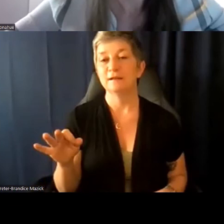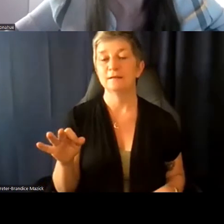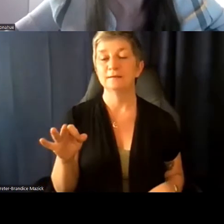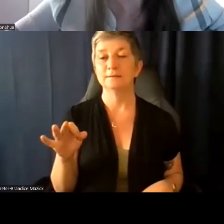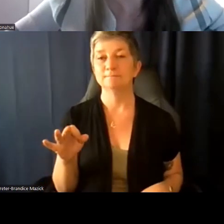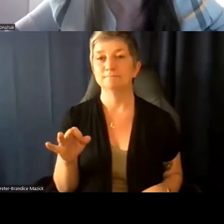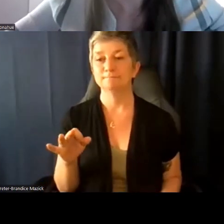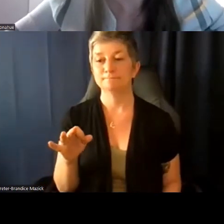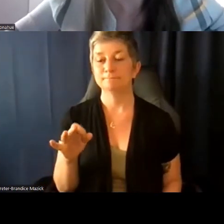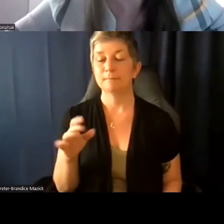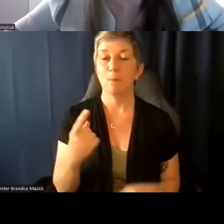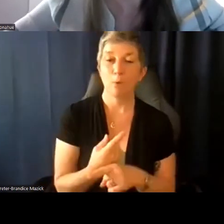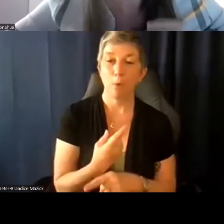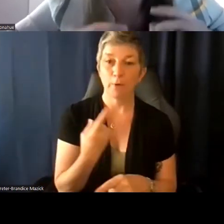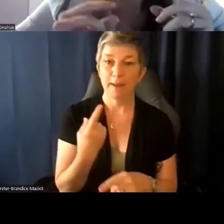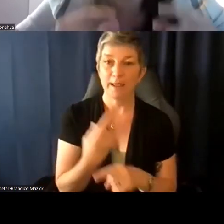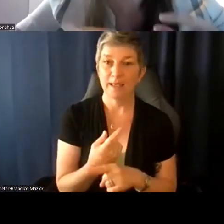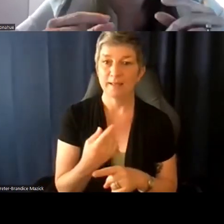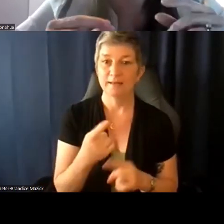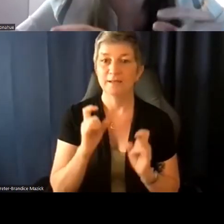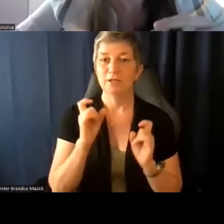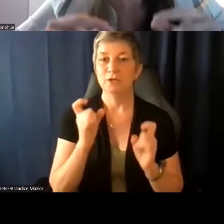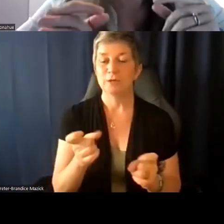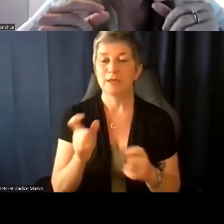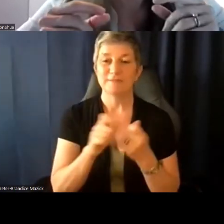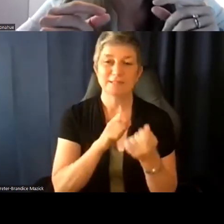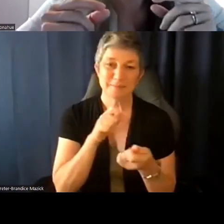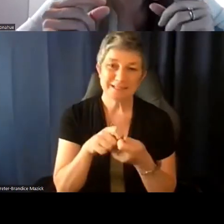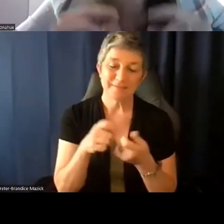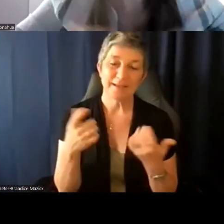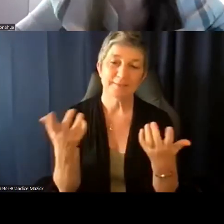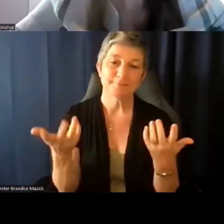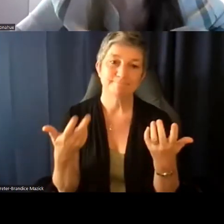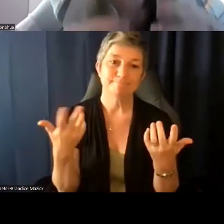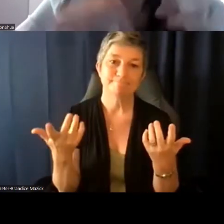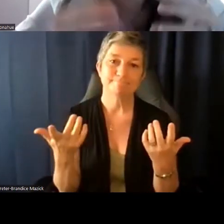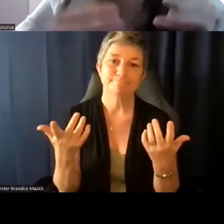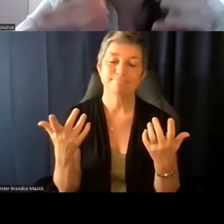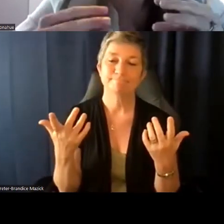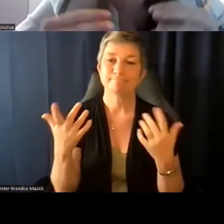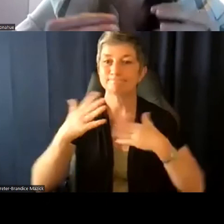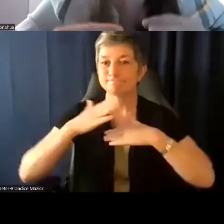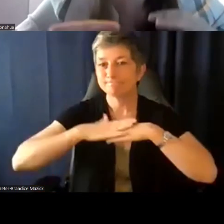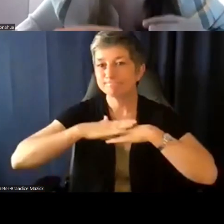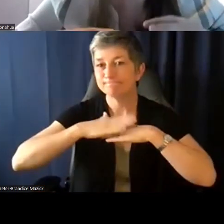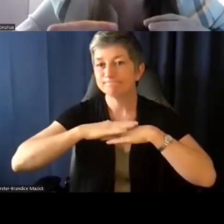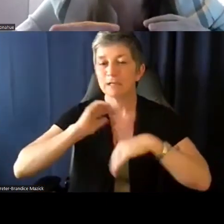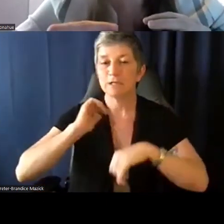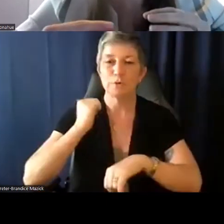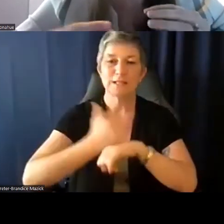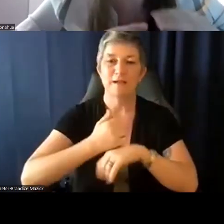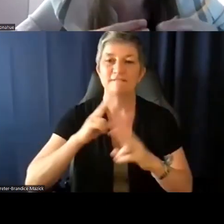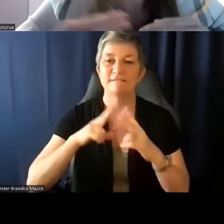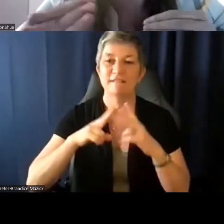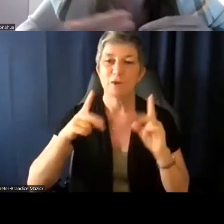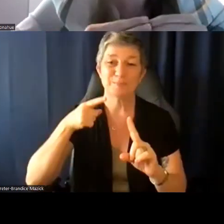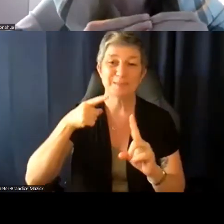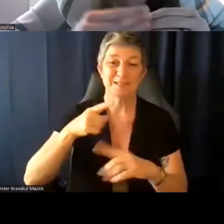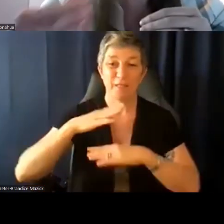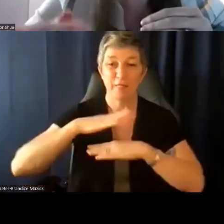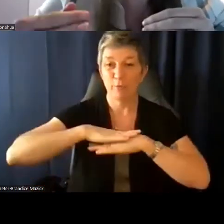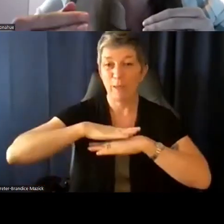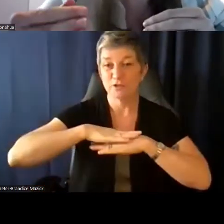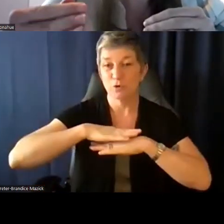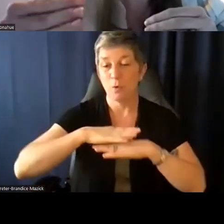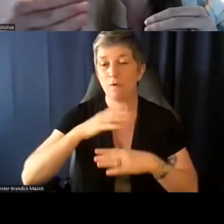be appropriate to give like a certain, you know, threshold, to establish a very specific threshold for what would